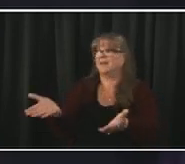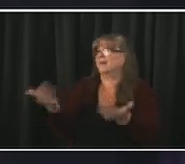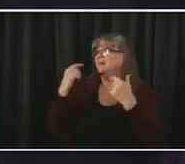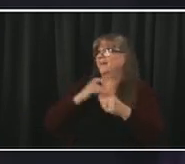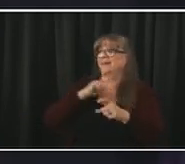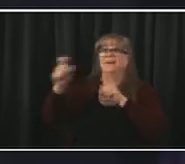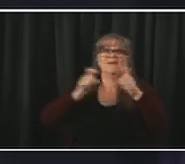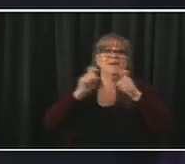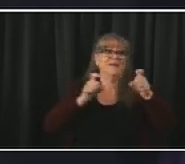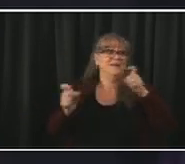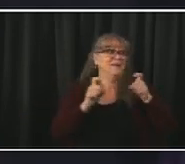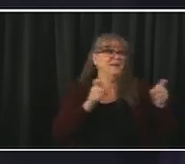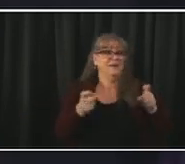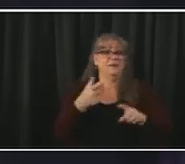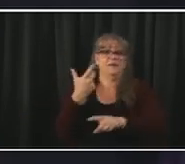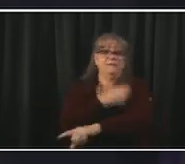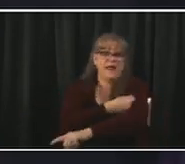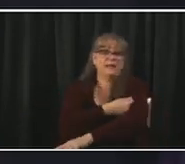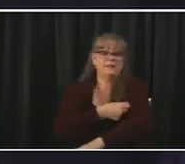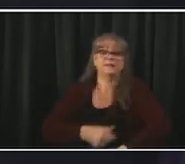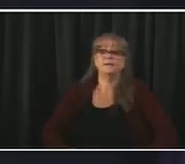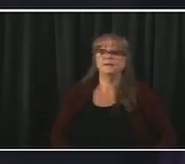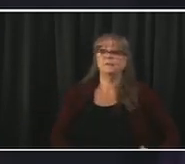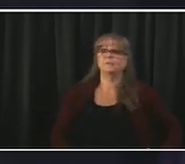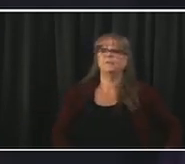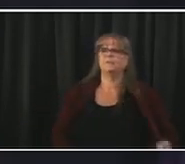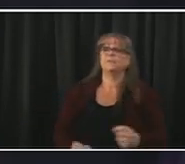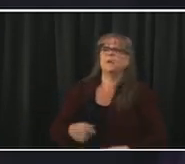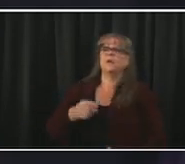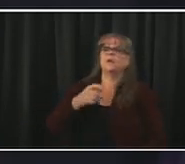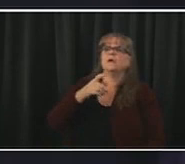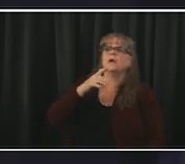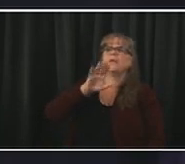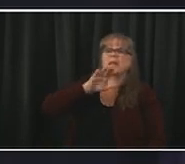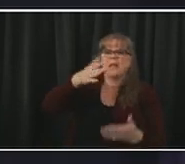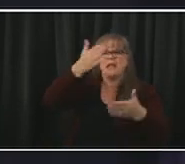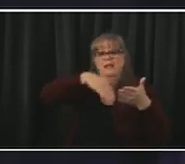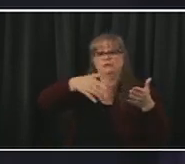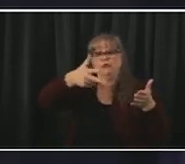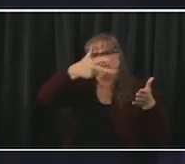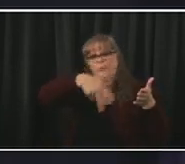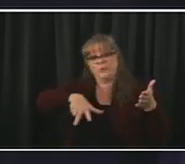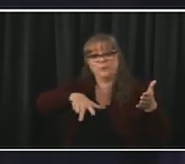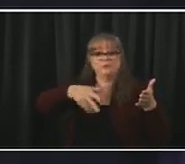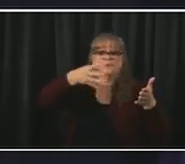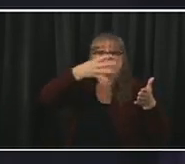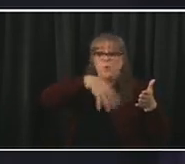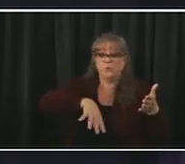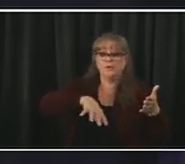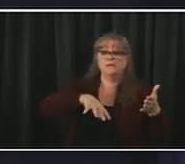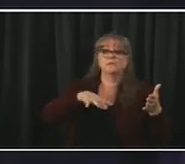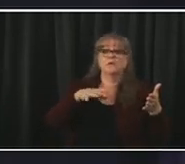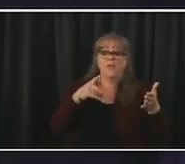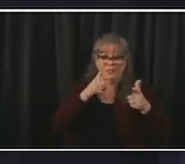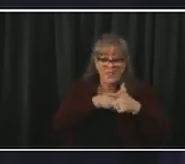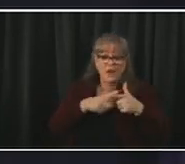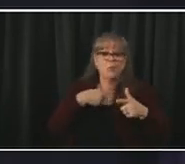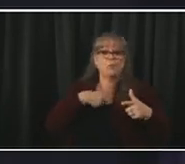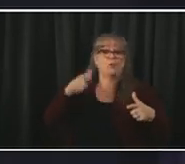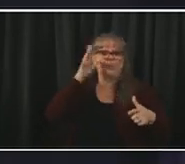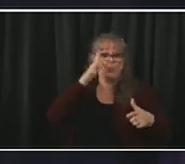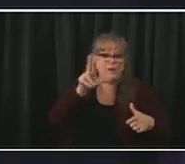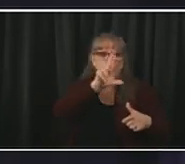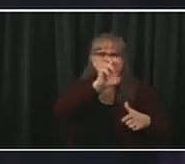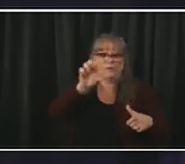We have visibility into the next 3 or 4 weeks. The rest is extrapolation based on the contracts that we know exist and the